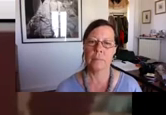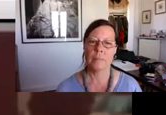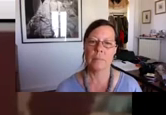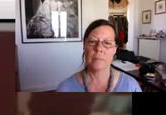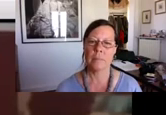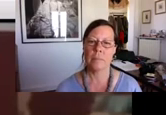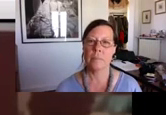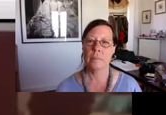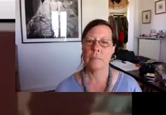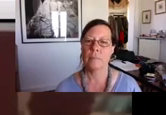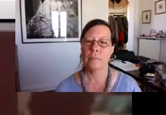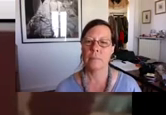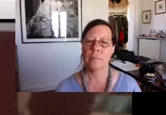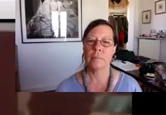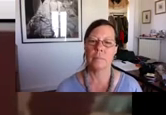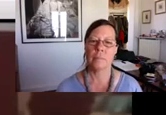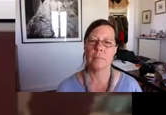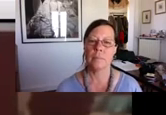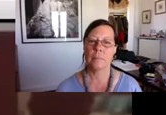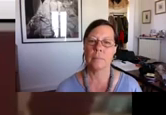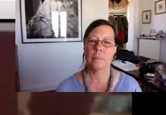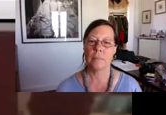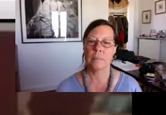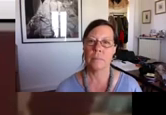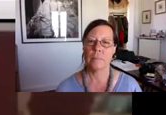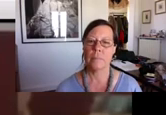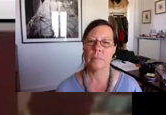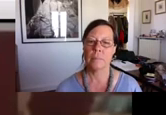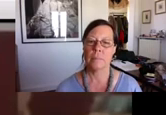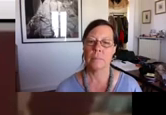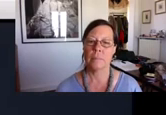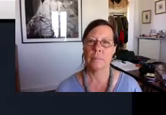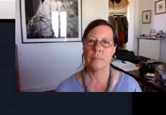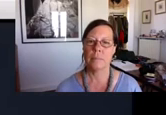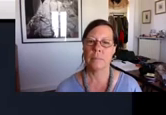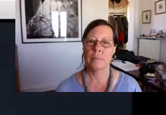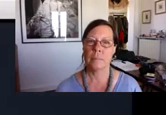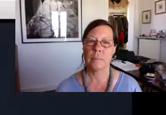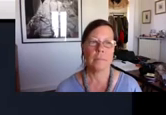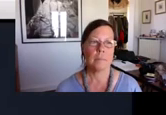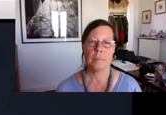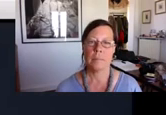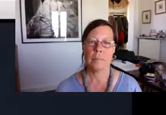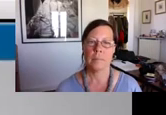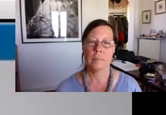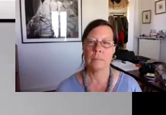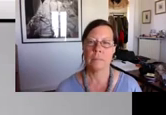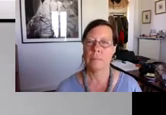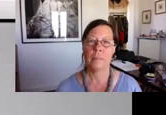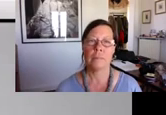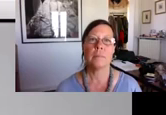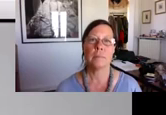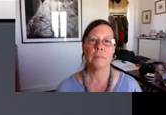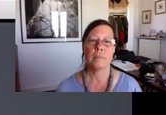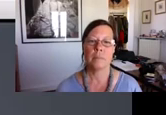consumers or simply trying to monetize and make money off this crisis. U.S.